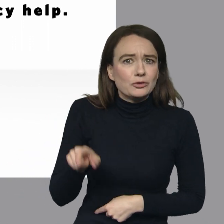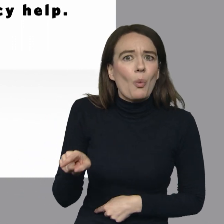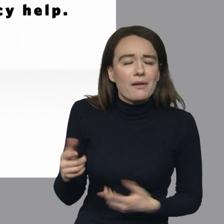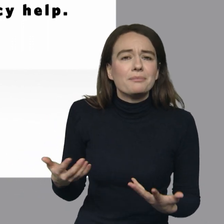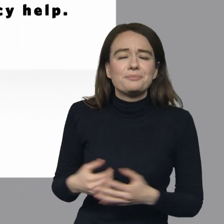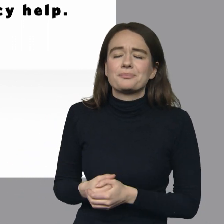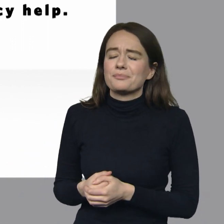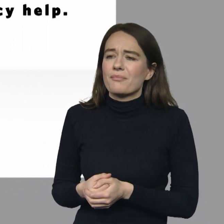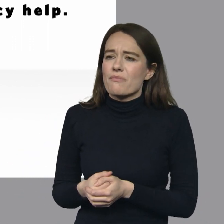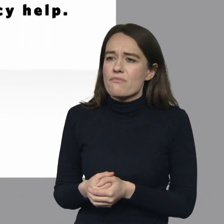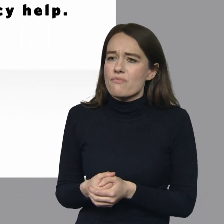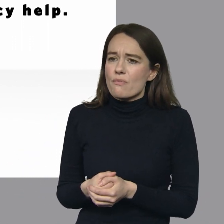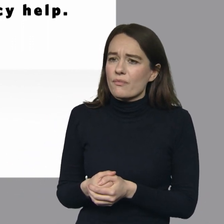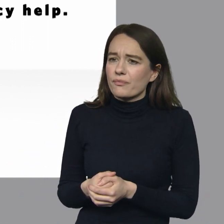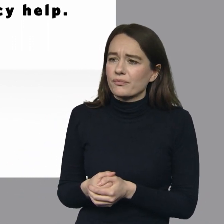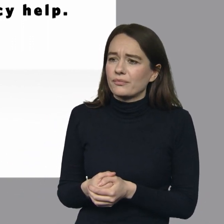unwell.